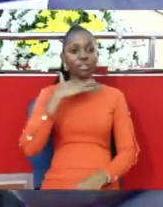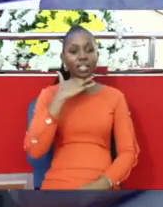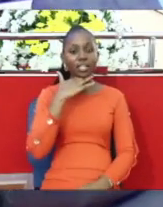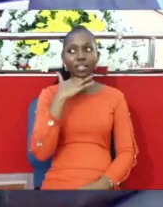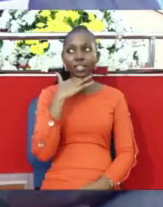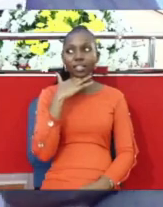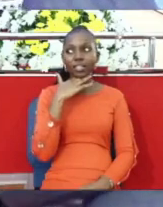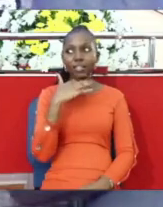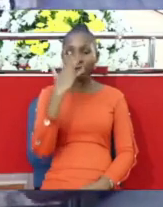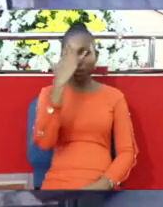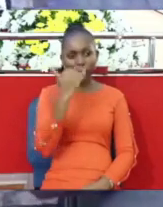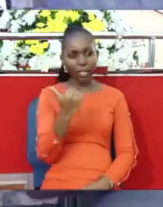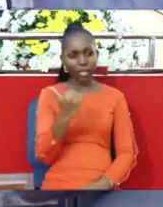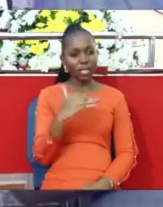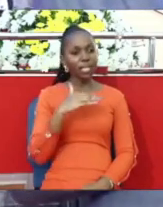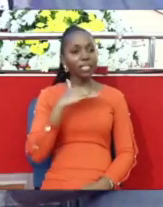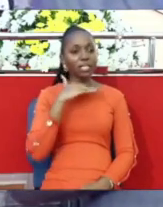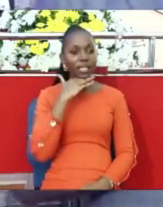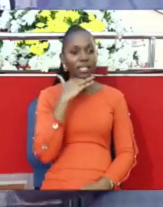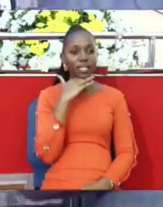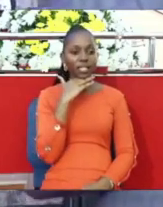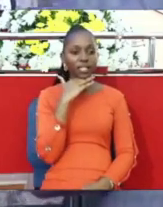Because he died. Ni kwa kuwa alikufa.